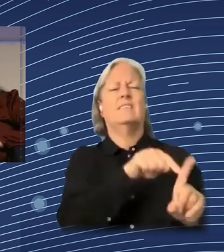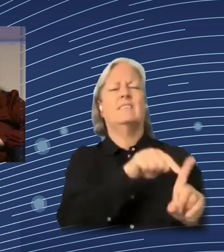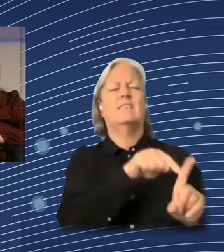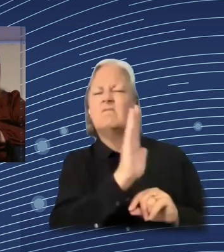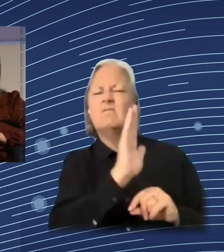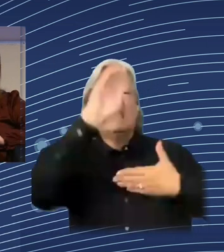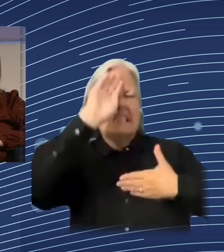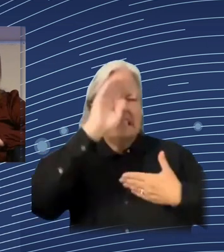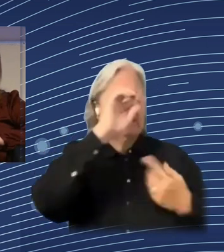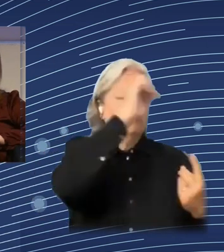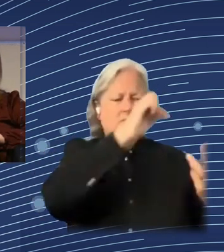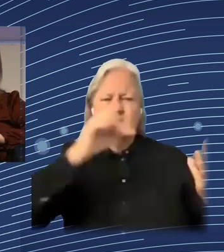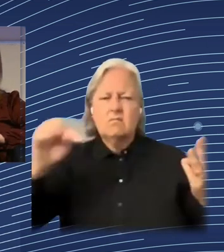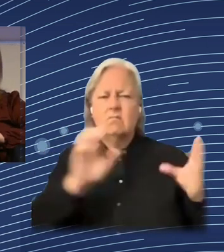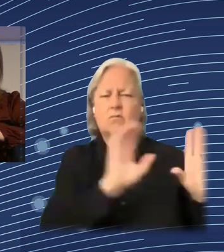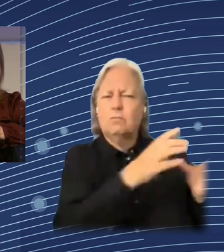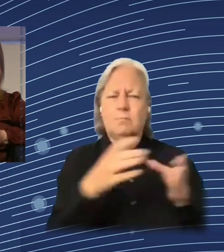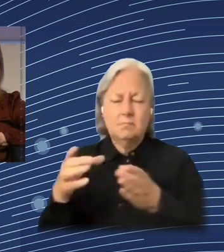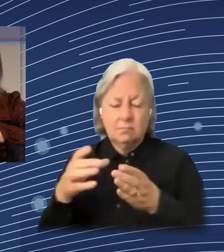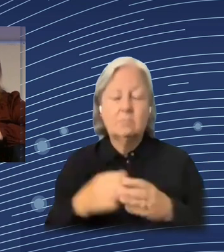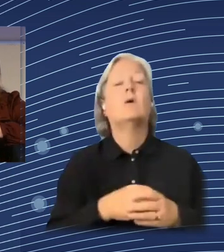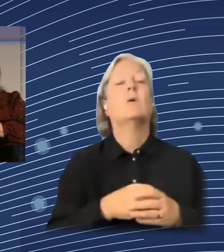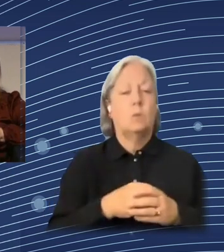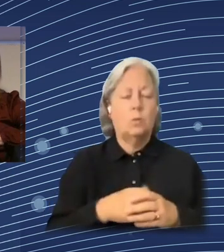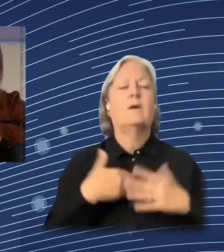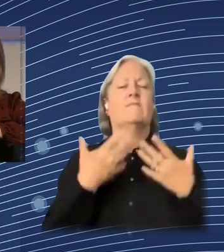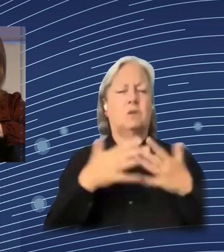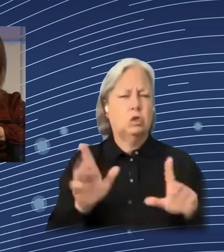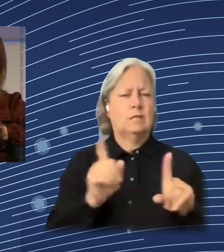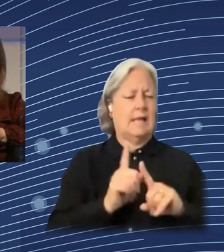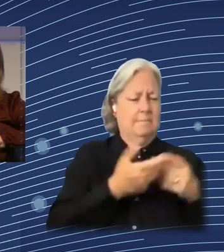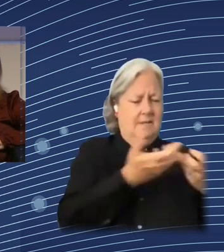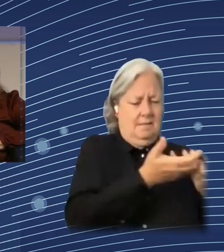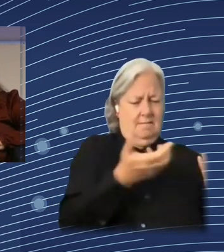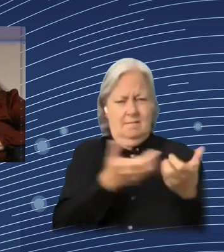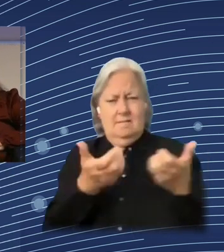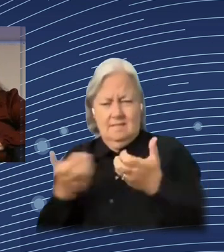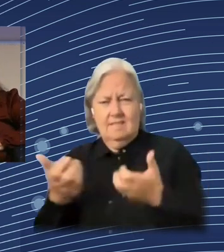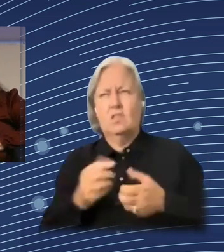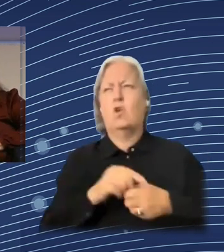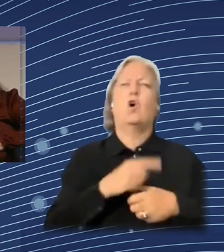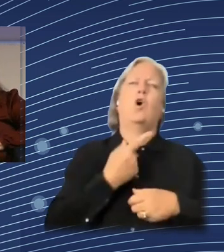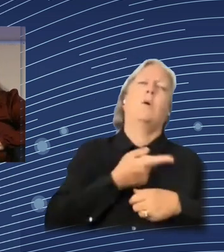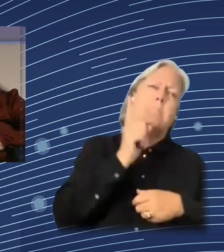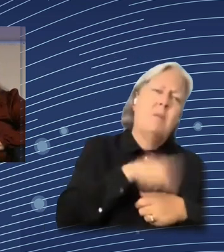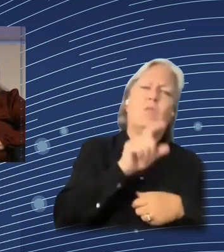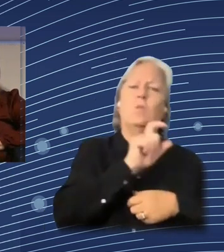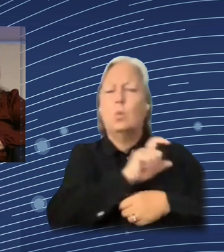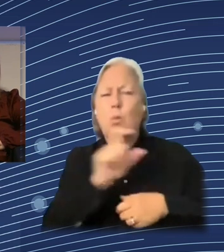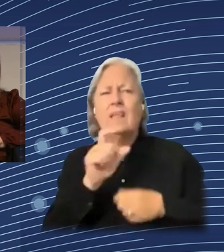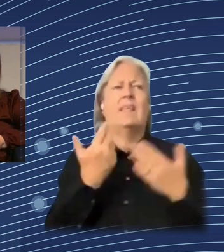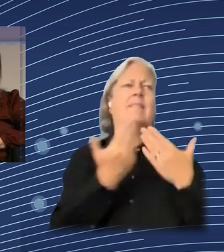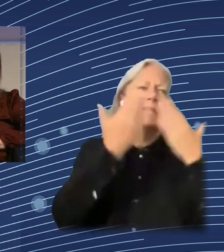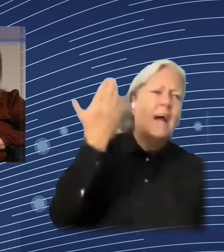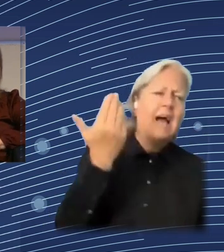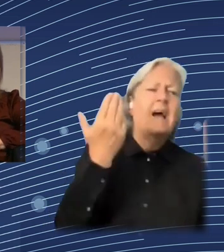And we did the distributions to the dates and months and days of the week and all of that. And